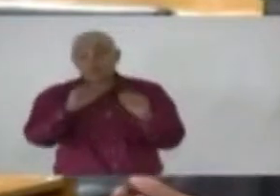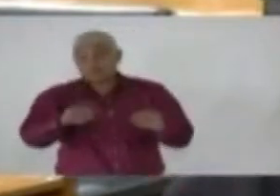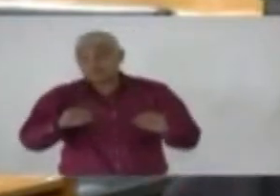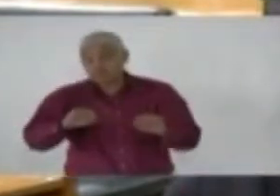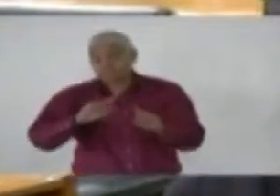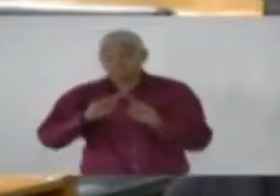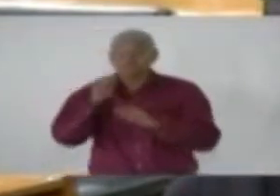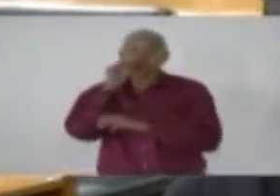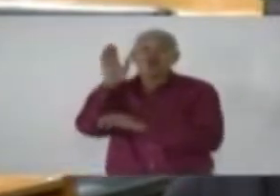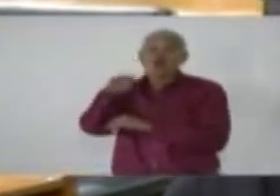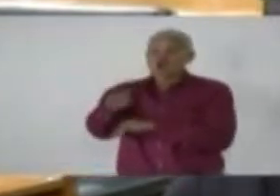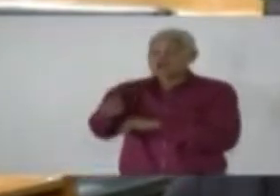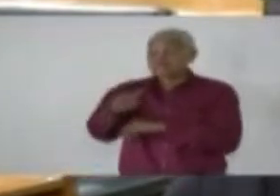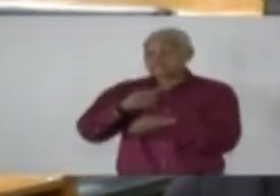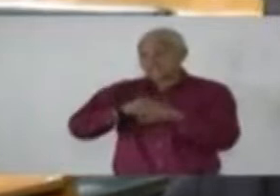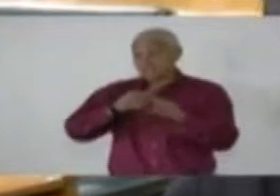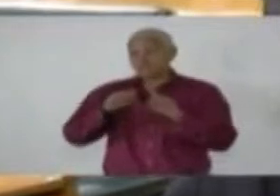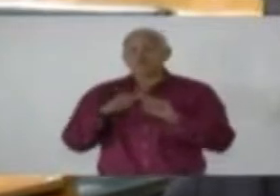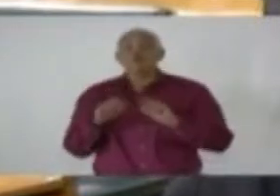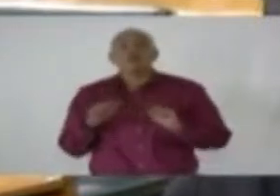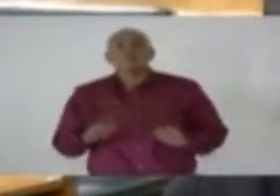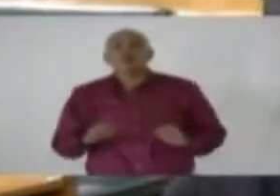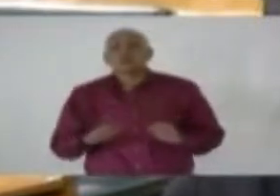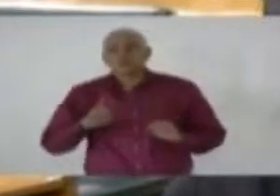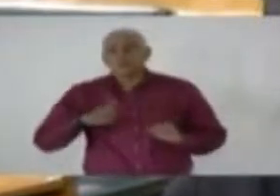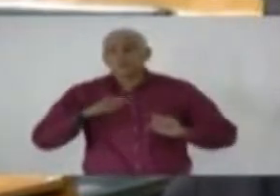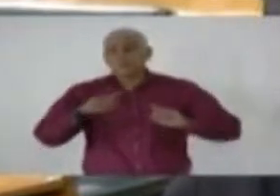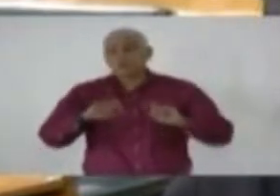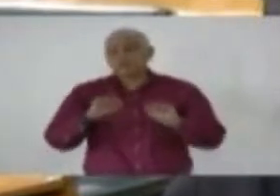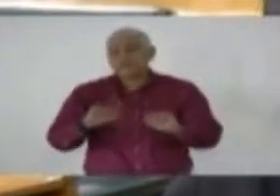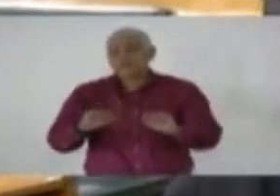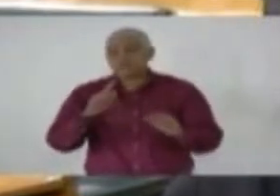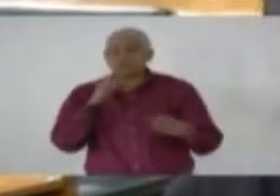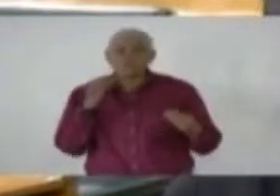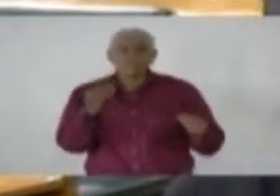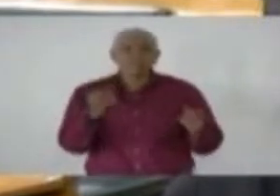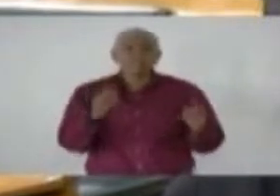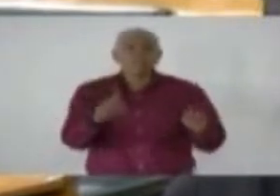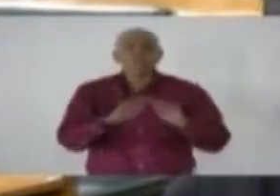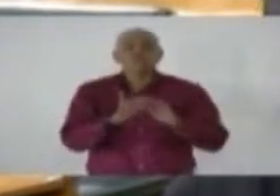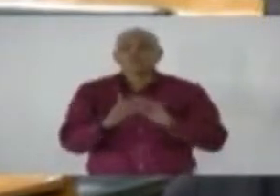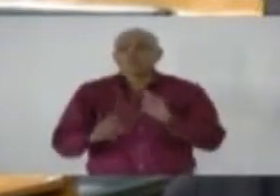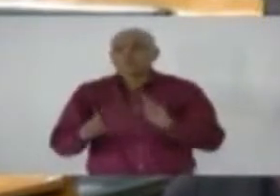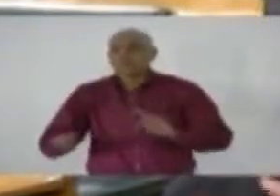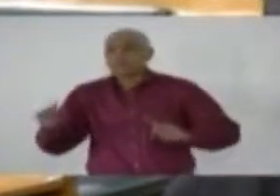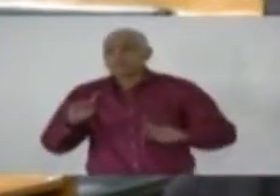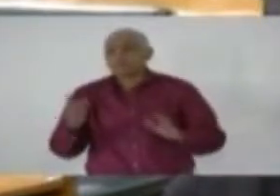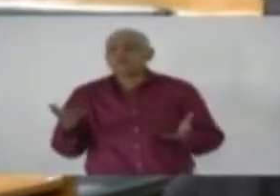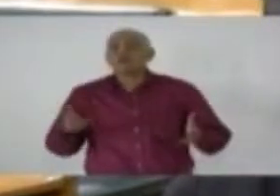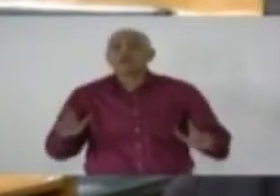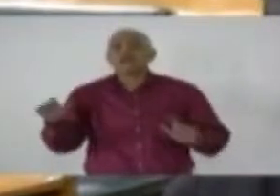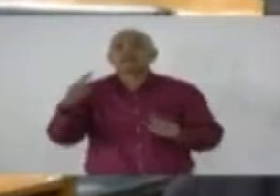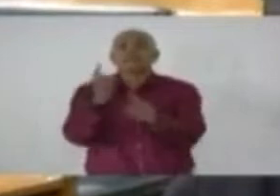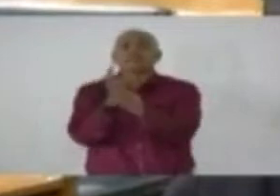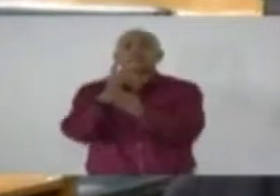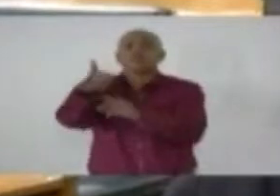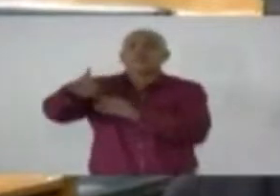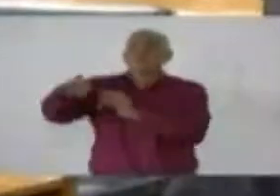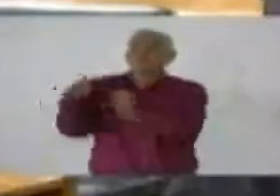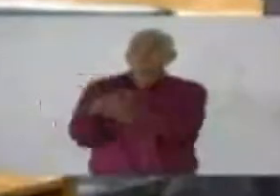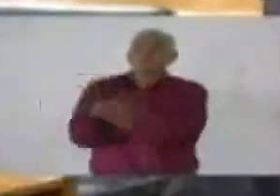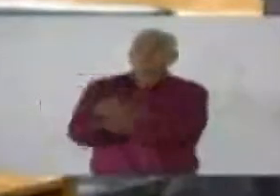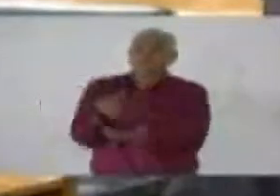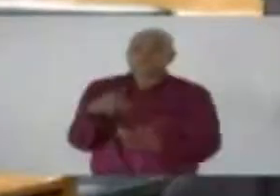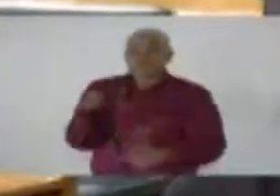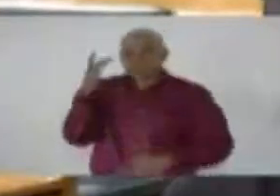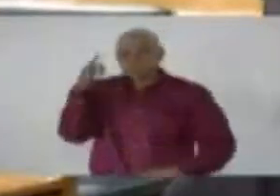but whenever possible, we must be able to give back to Jamaicans, let them keep their own money,